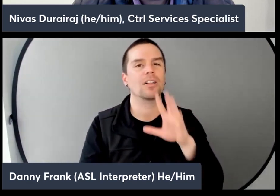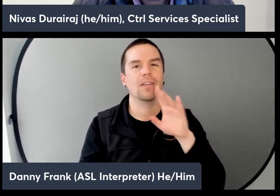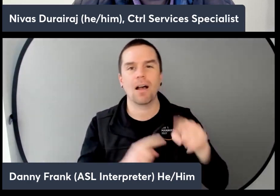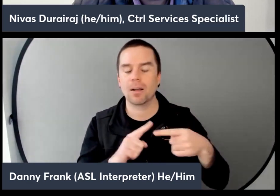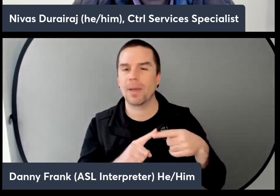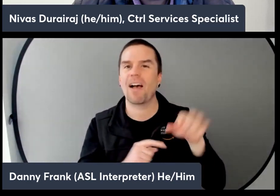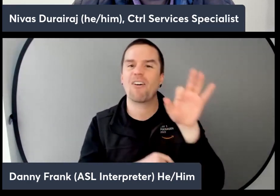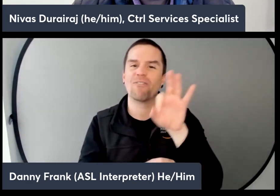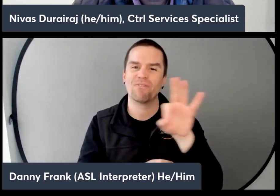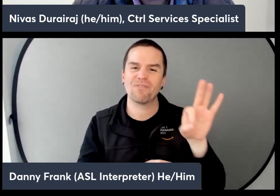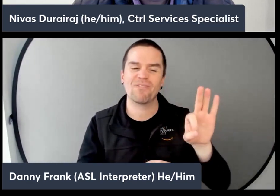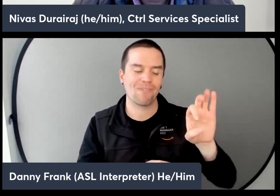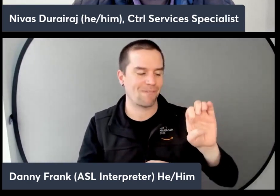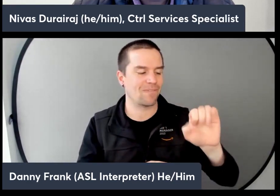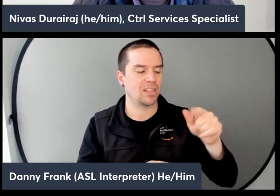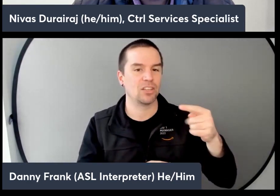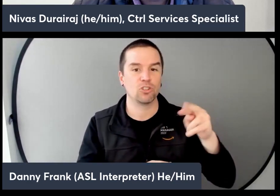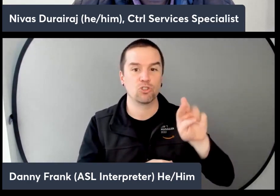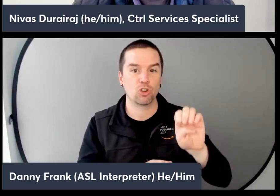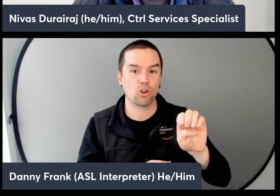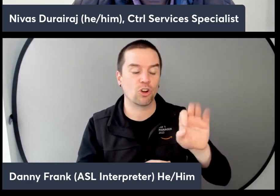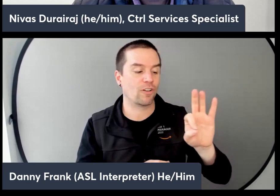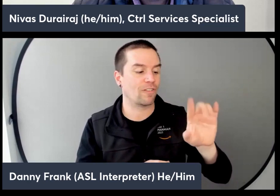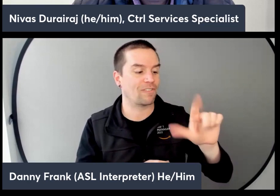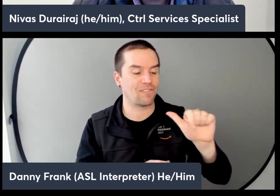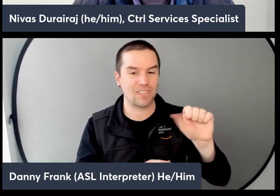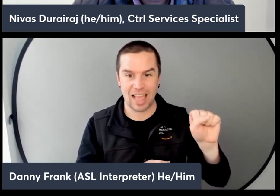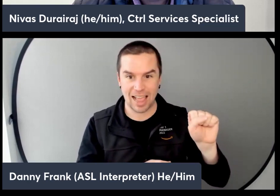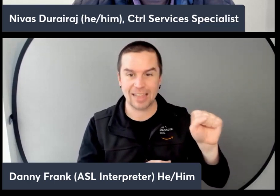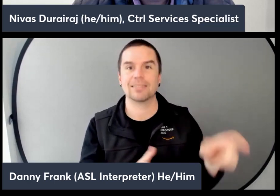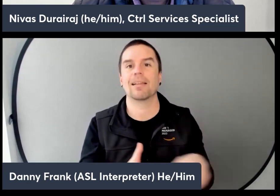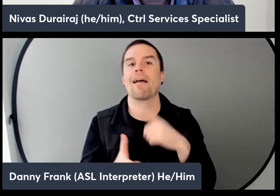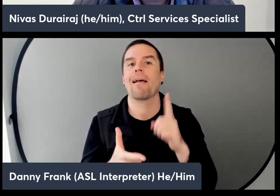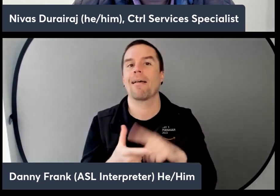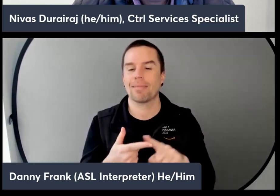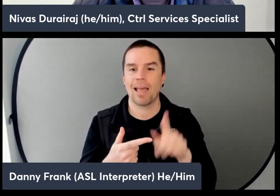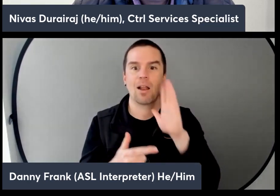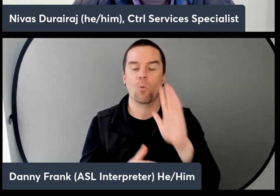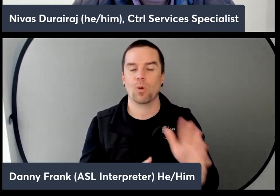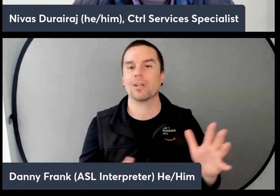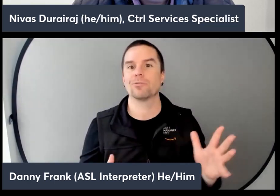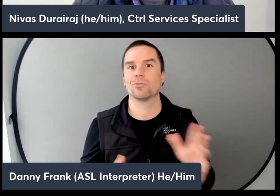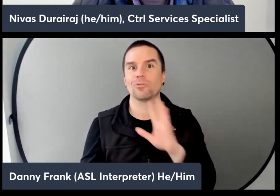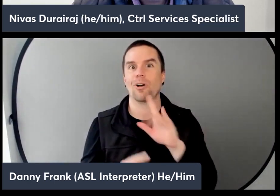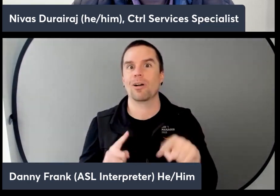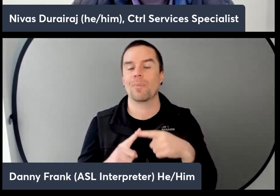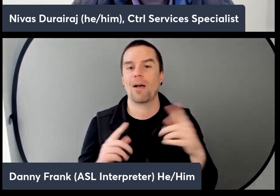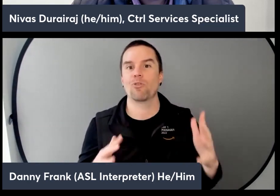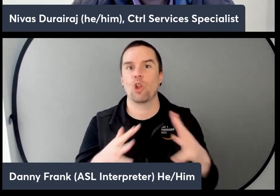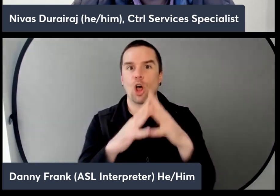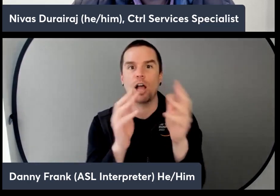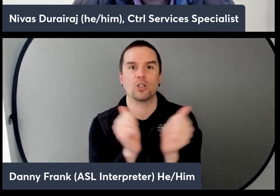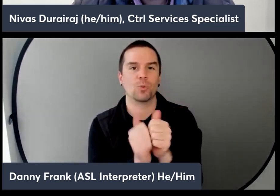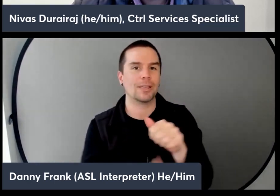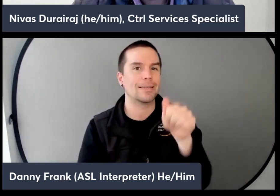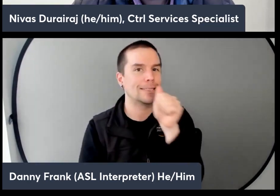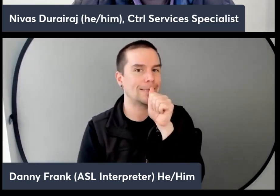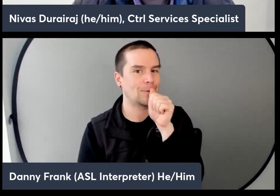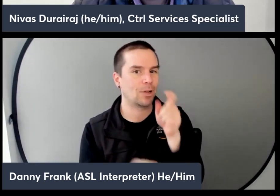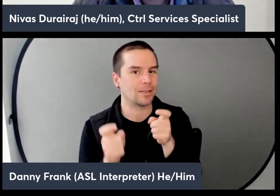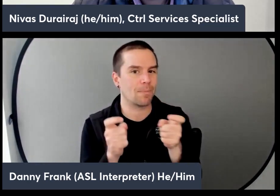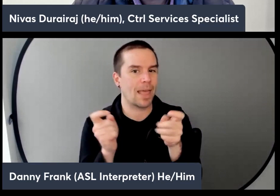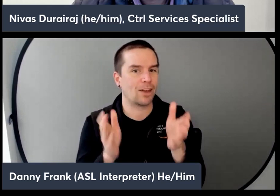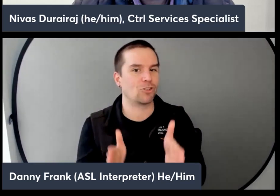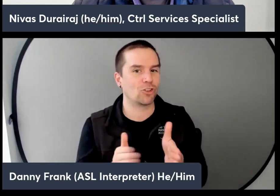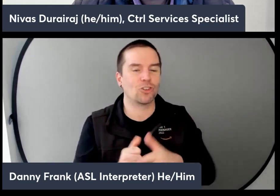of dynamic configuration, and then I'll talk about our launch with Secrets Manager. Gotcha. Um, I guess maybe a